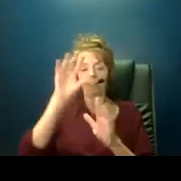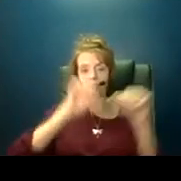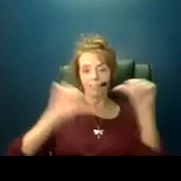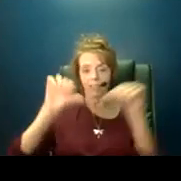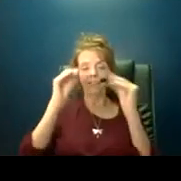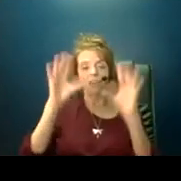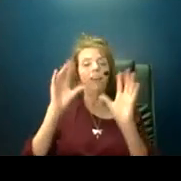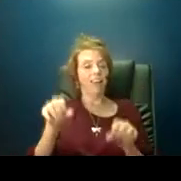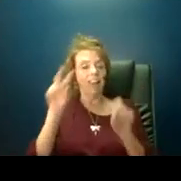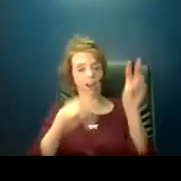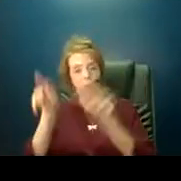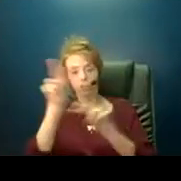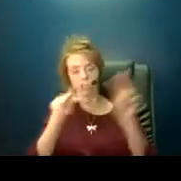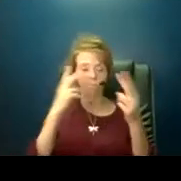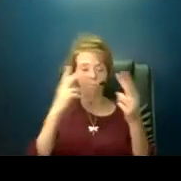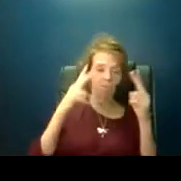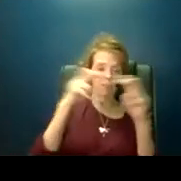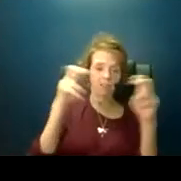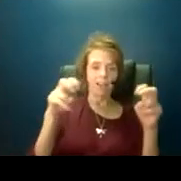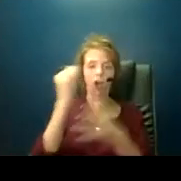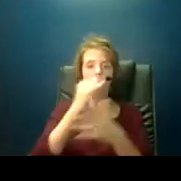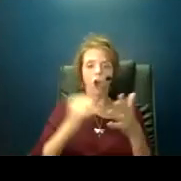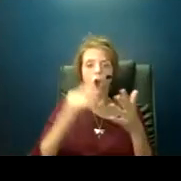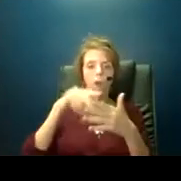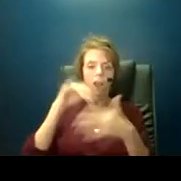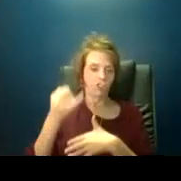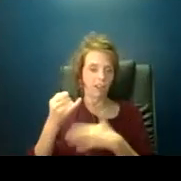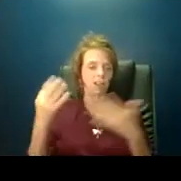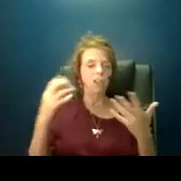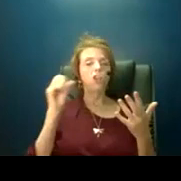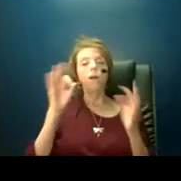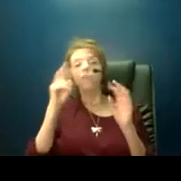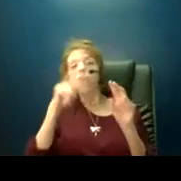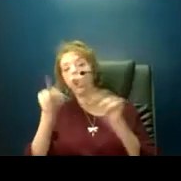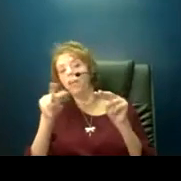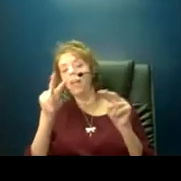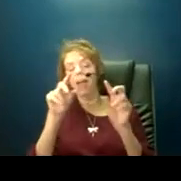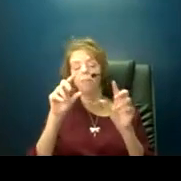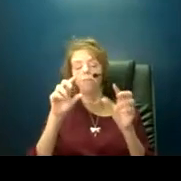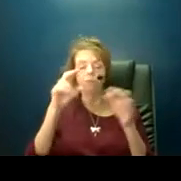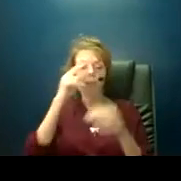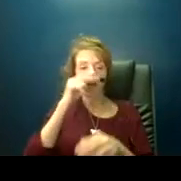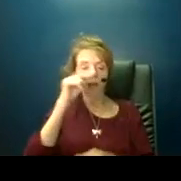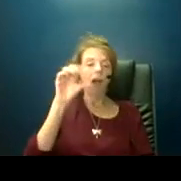assess an art project. So if they're looking at a comic,